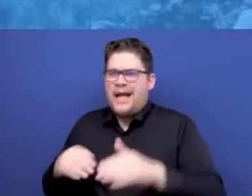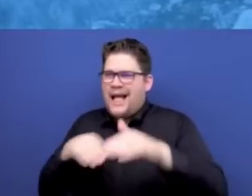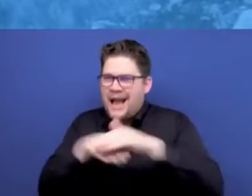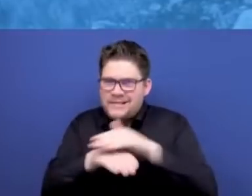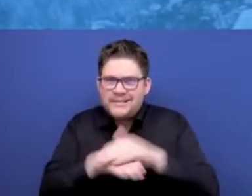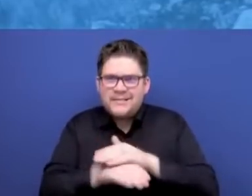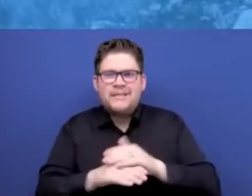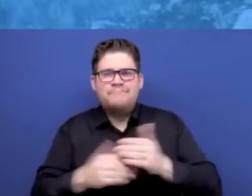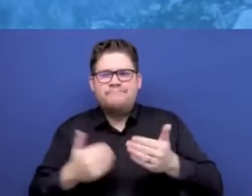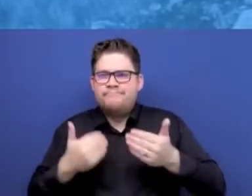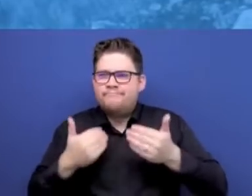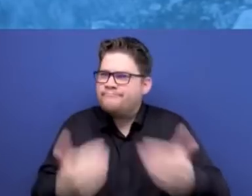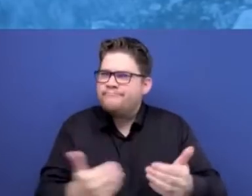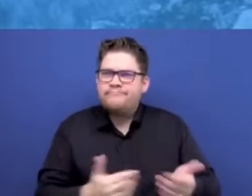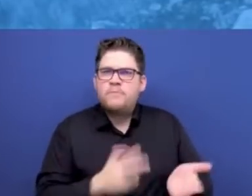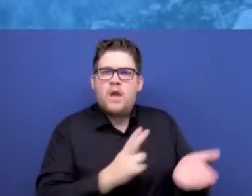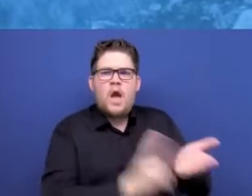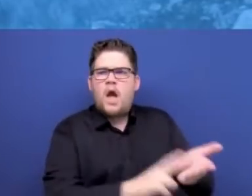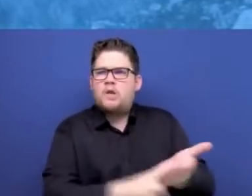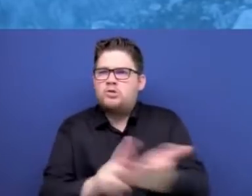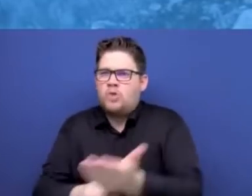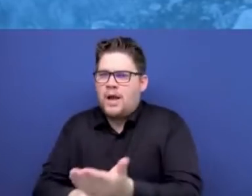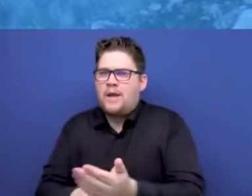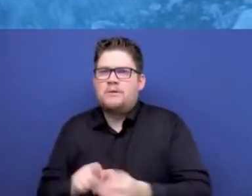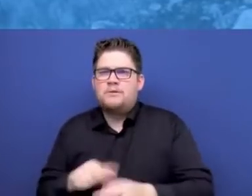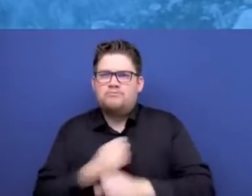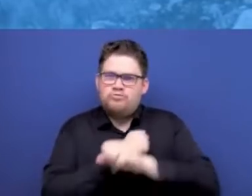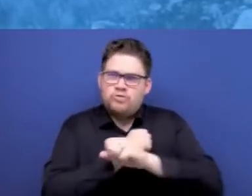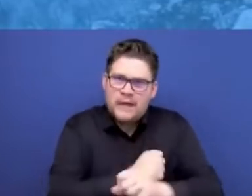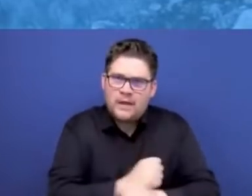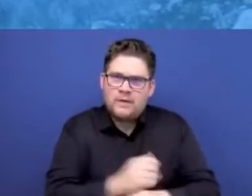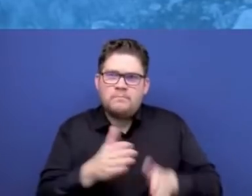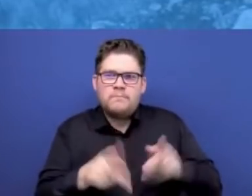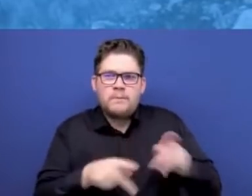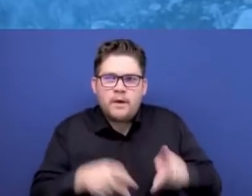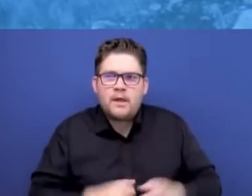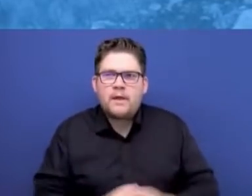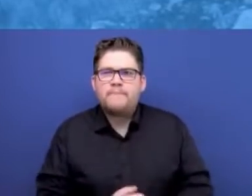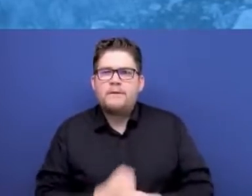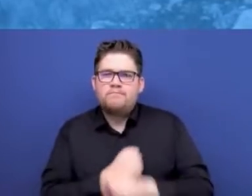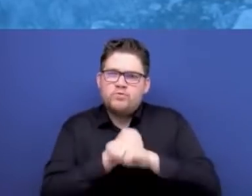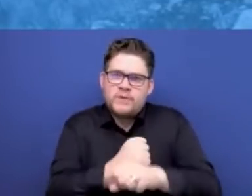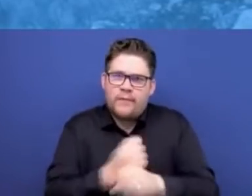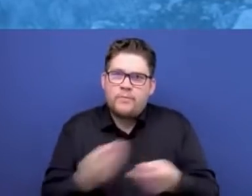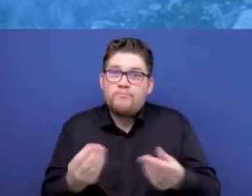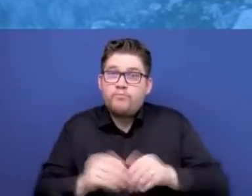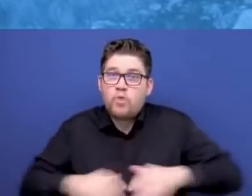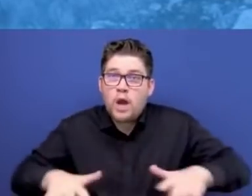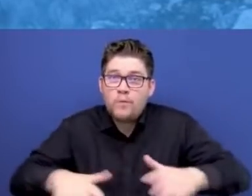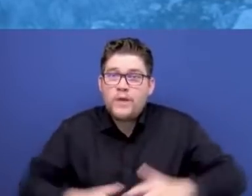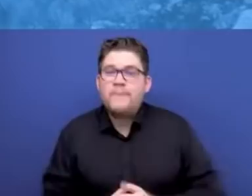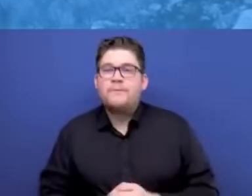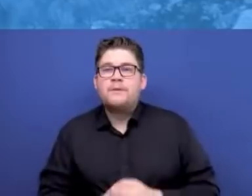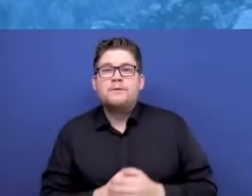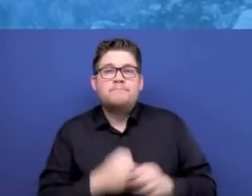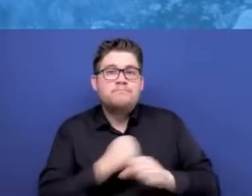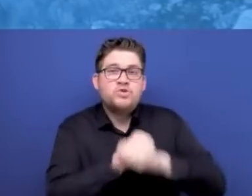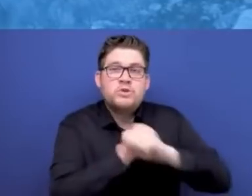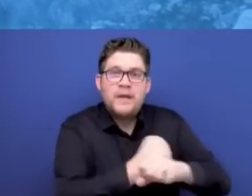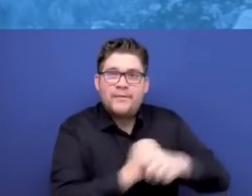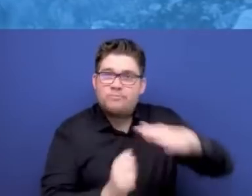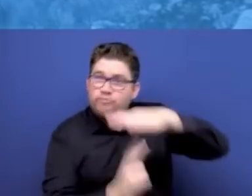and property, protect critical infrastructure. So essentially, we have access to what we need in funding to be able to provide